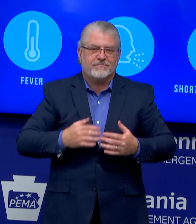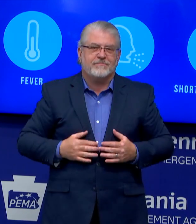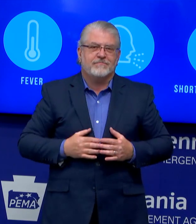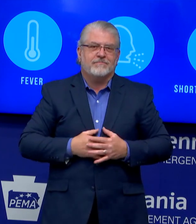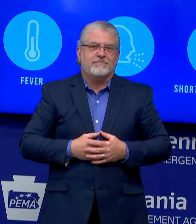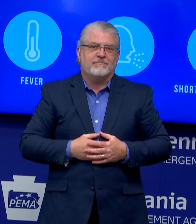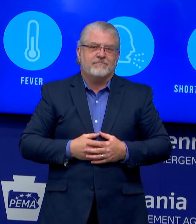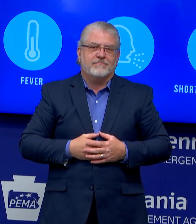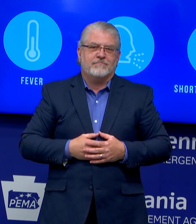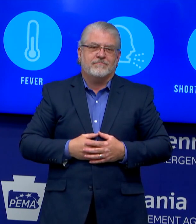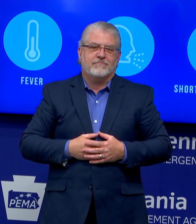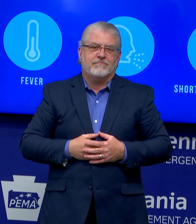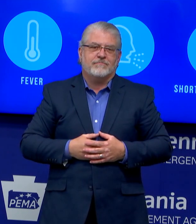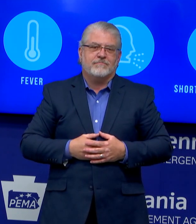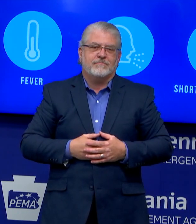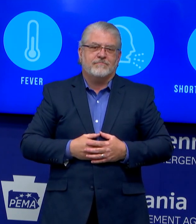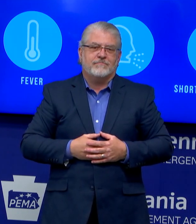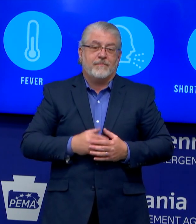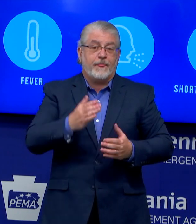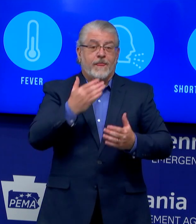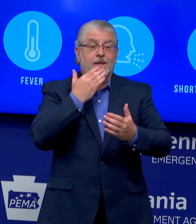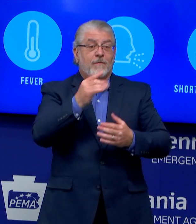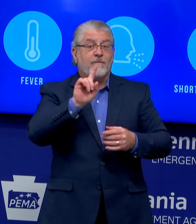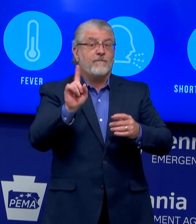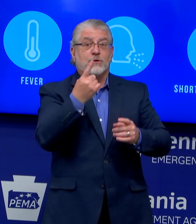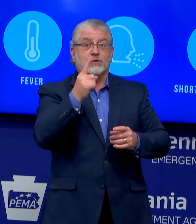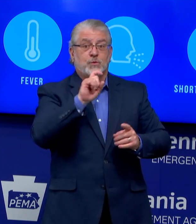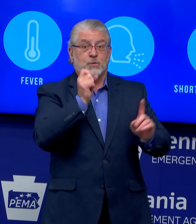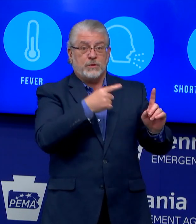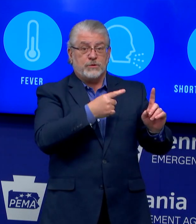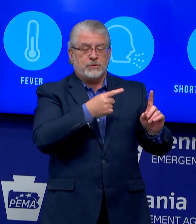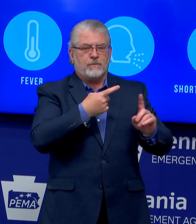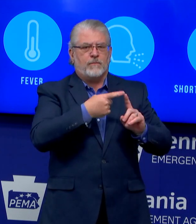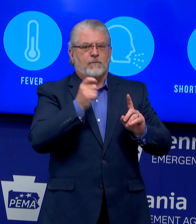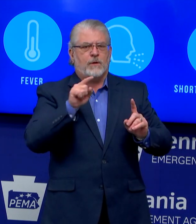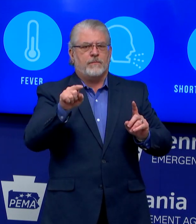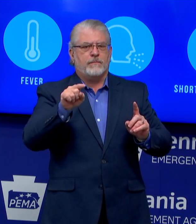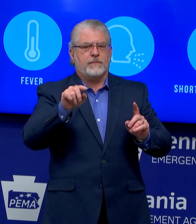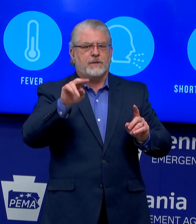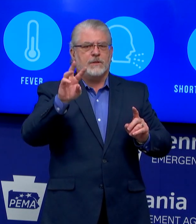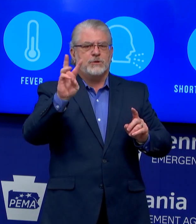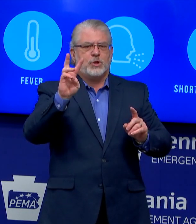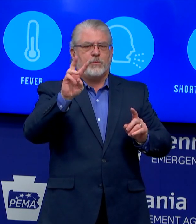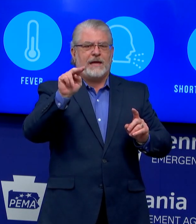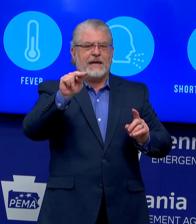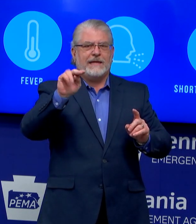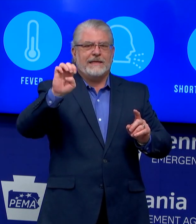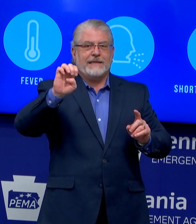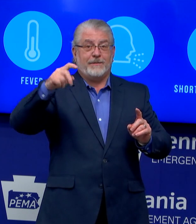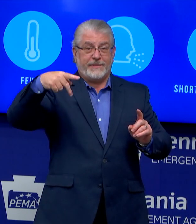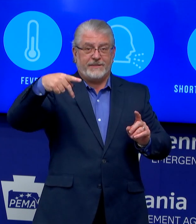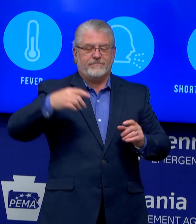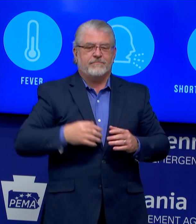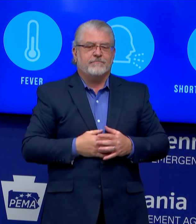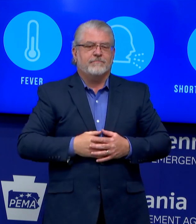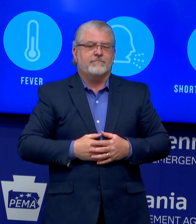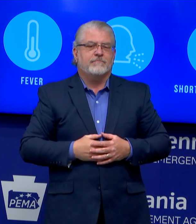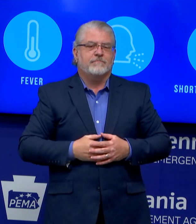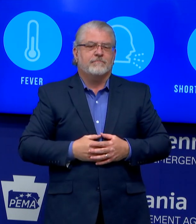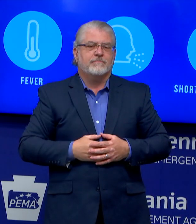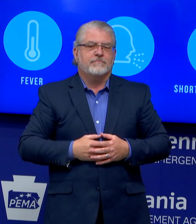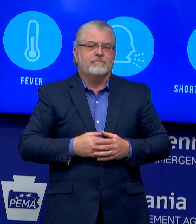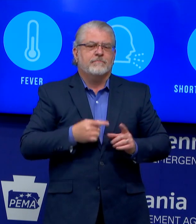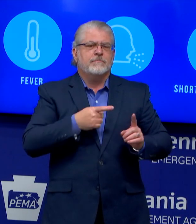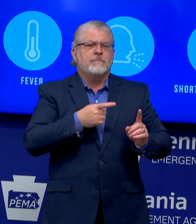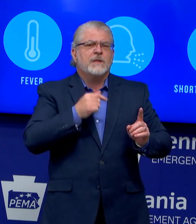Thank you, Secretary. Our first question is from WNEP-TV. Yesterday, Lehigh Valley Health Network cited a